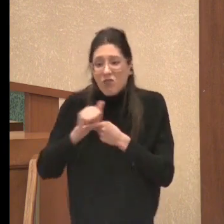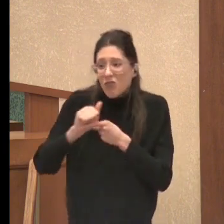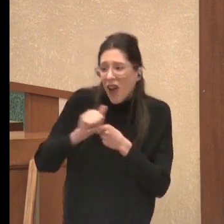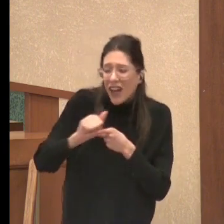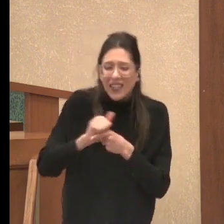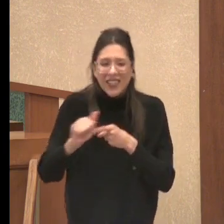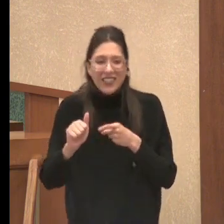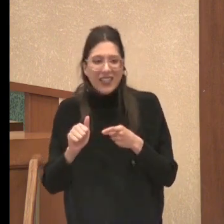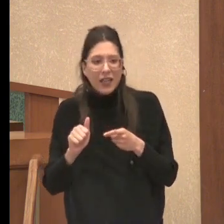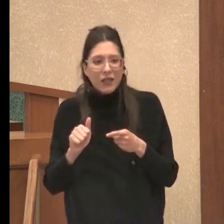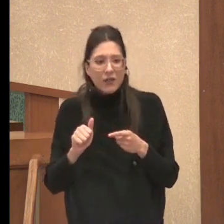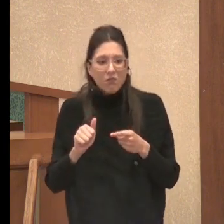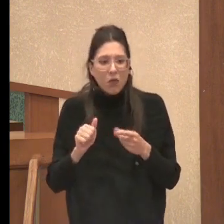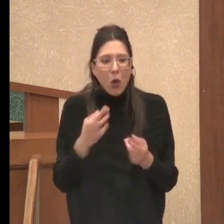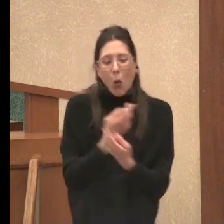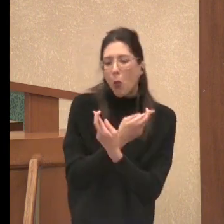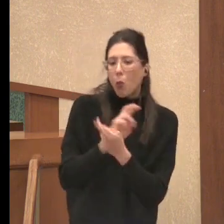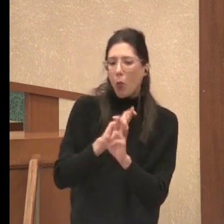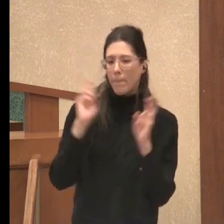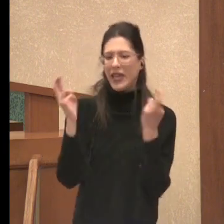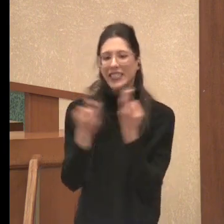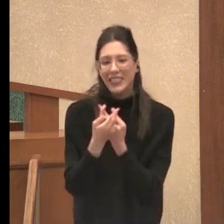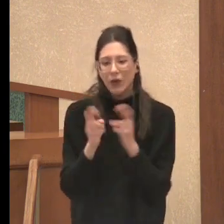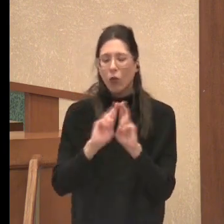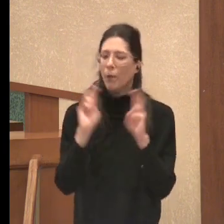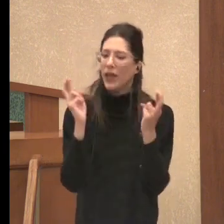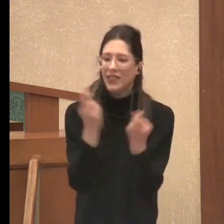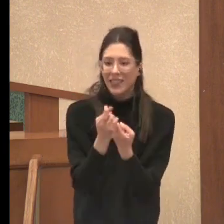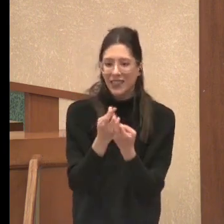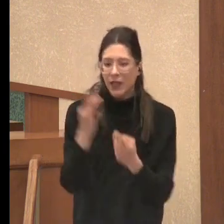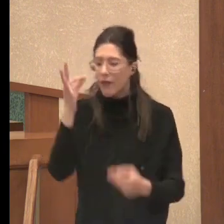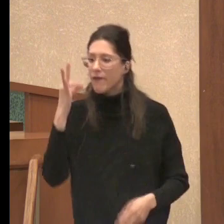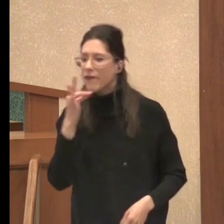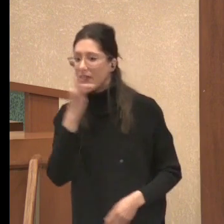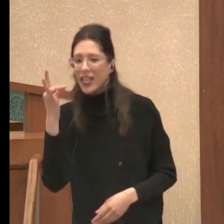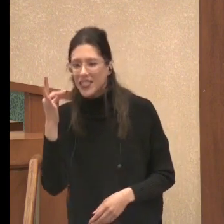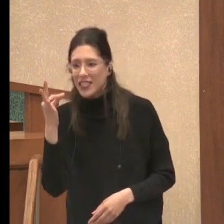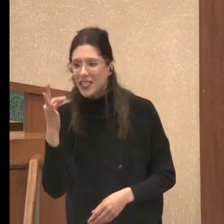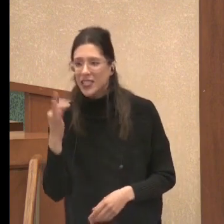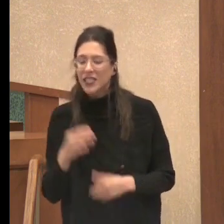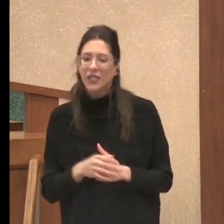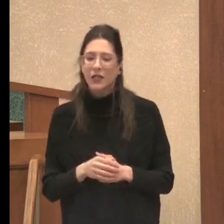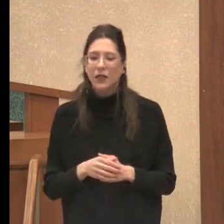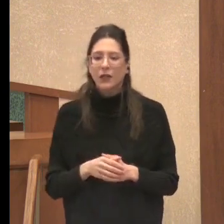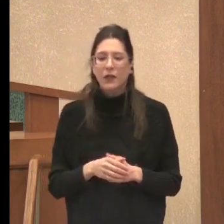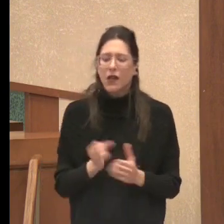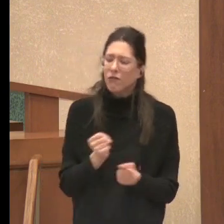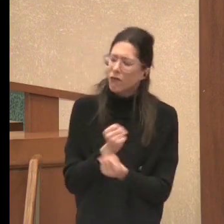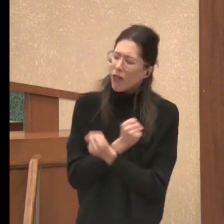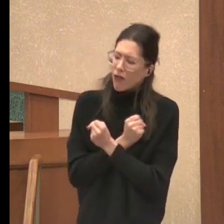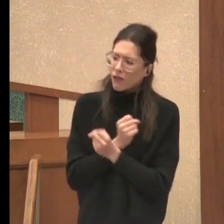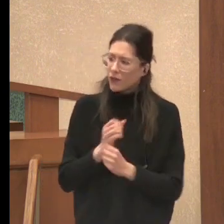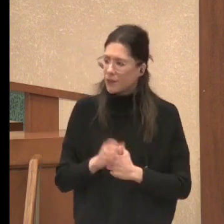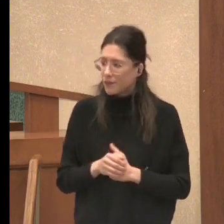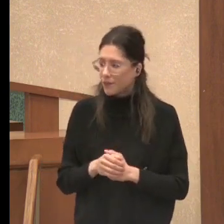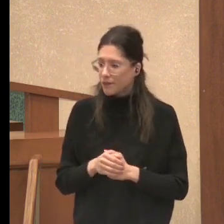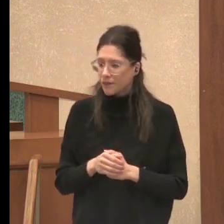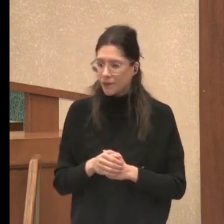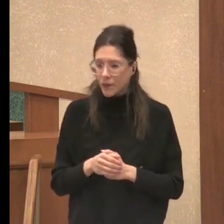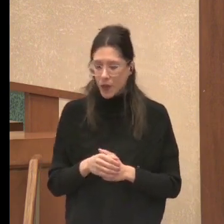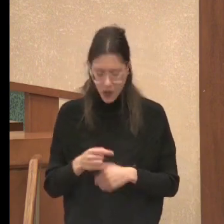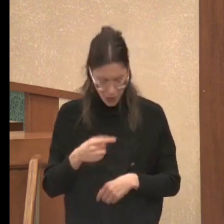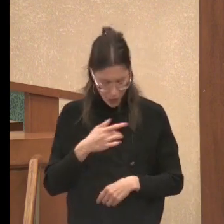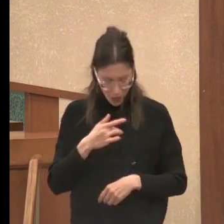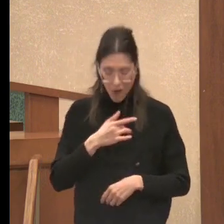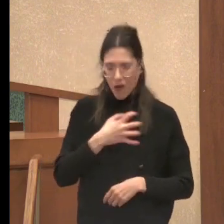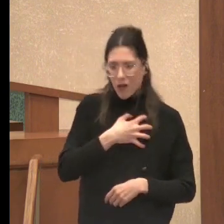such as repentance, prayer, fasting, works of love, opening yourself